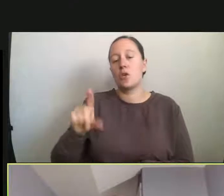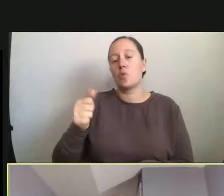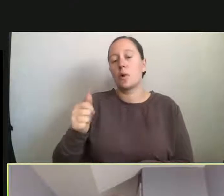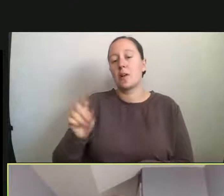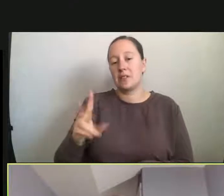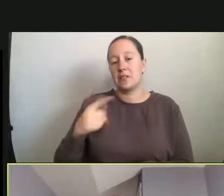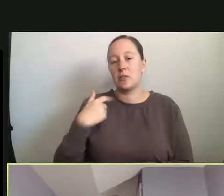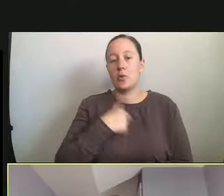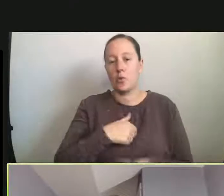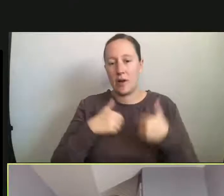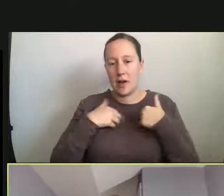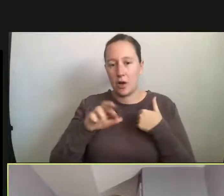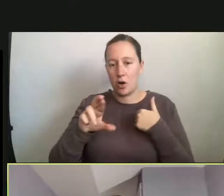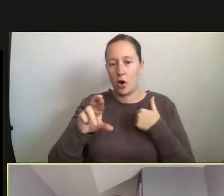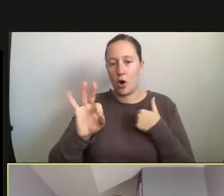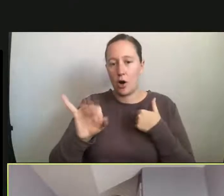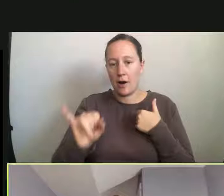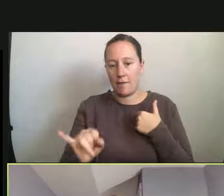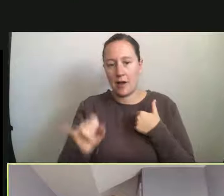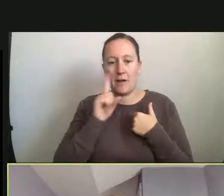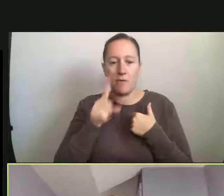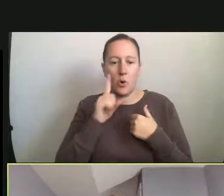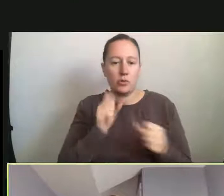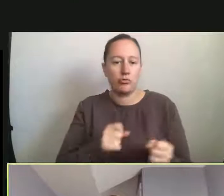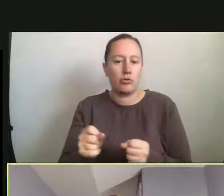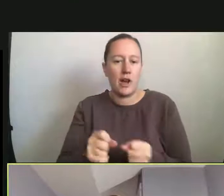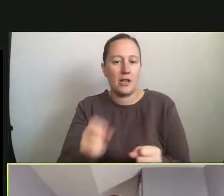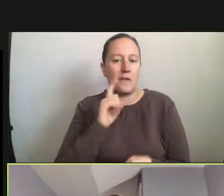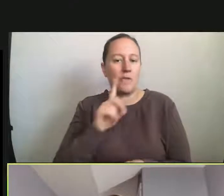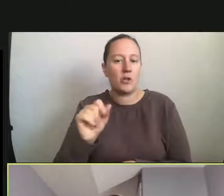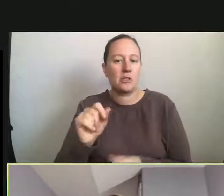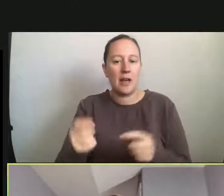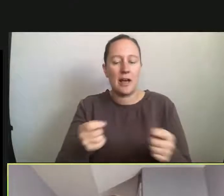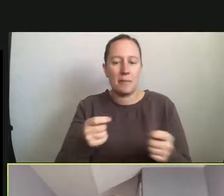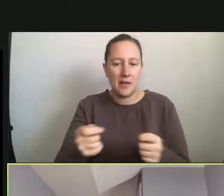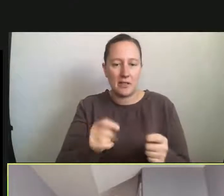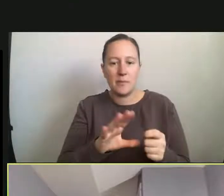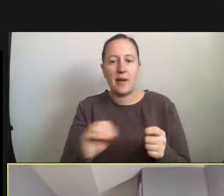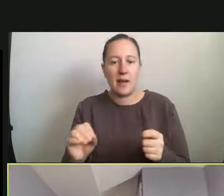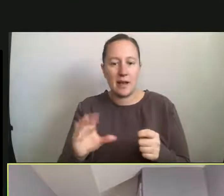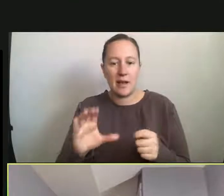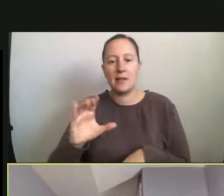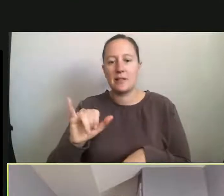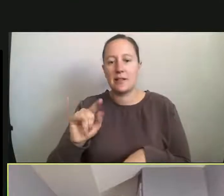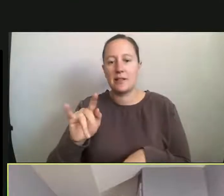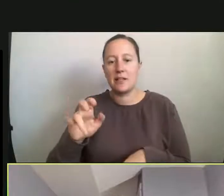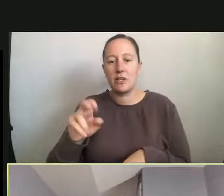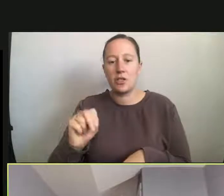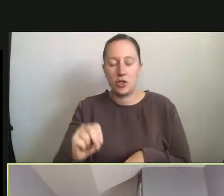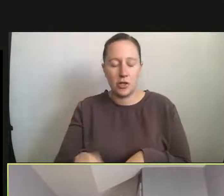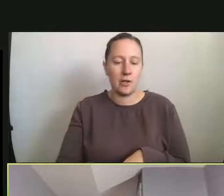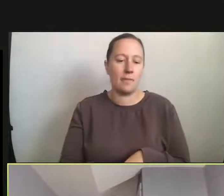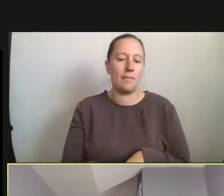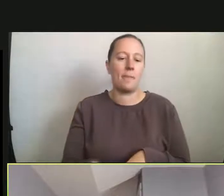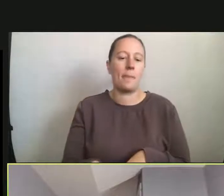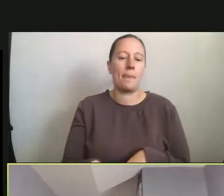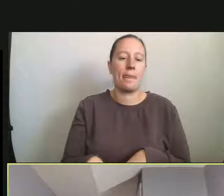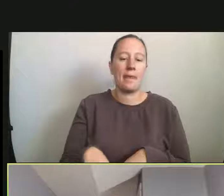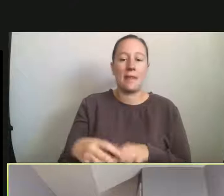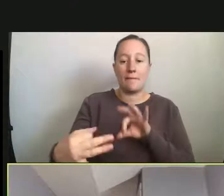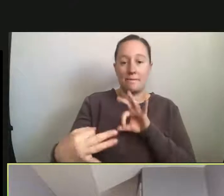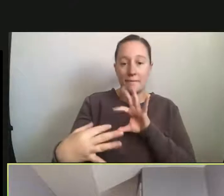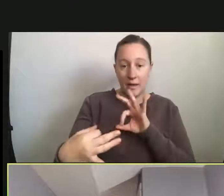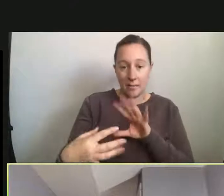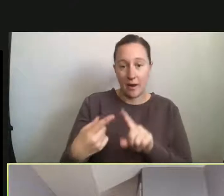issued an RFI on strategies for data management and citation. And the feedback on that RFI